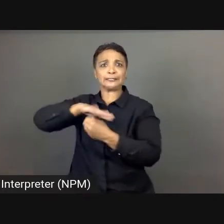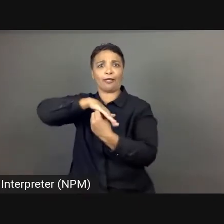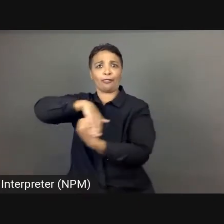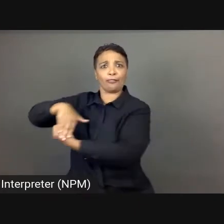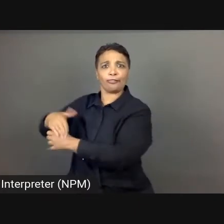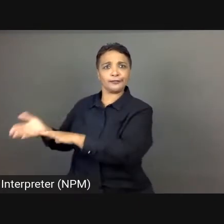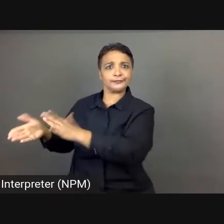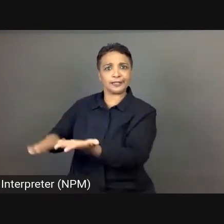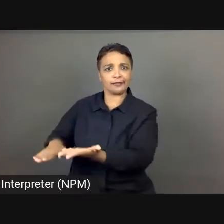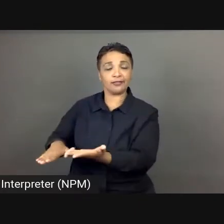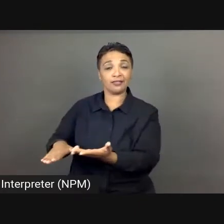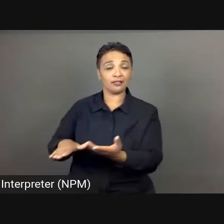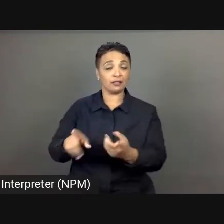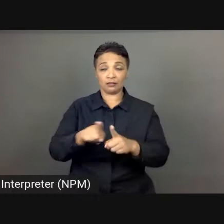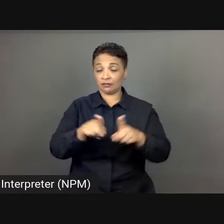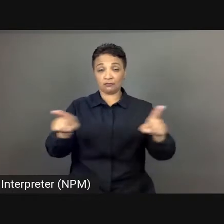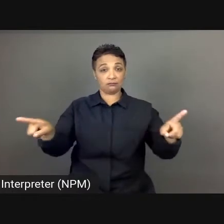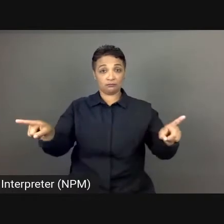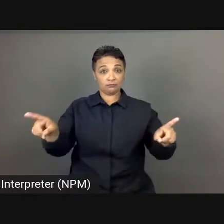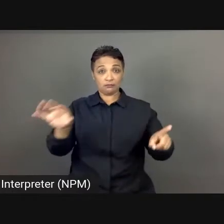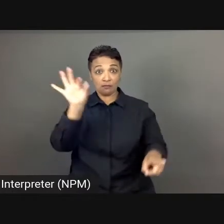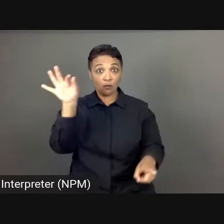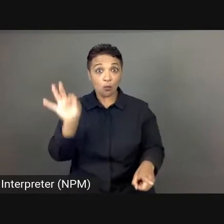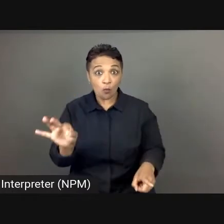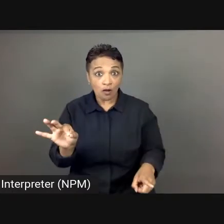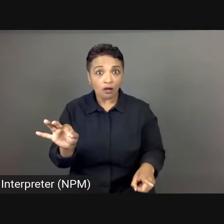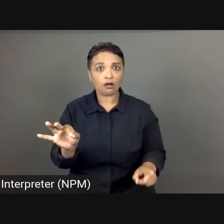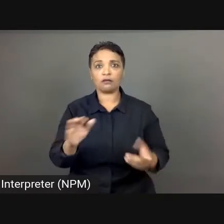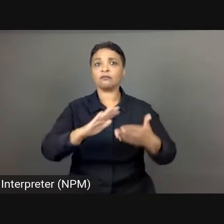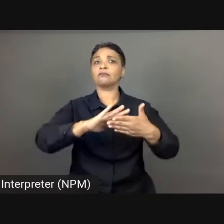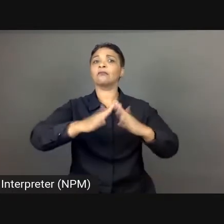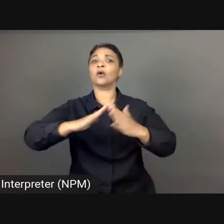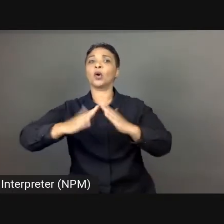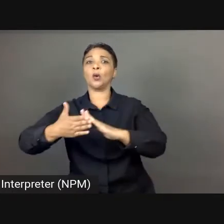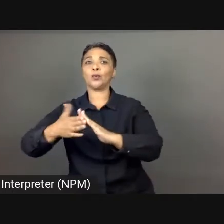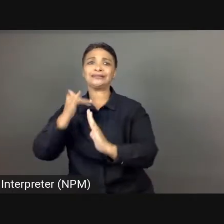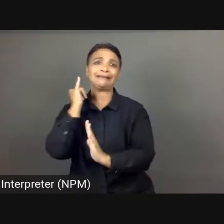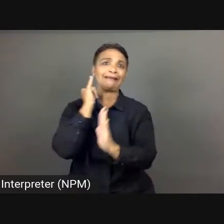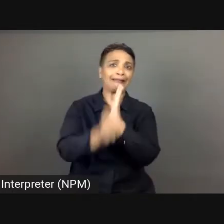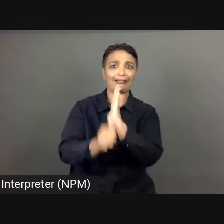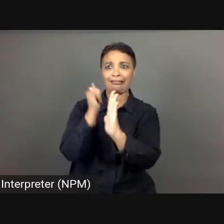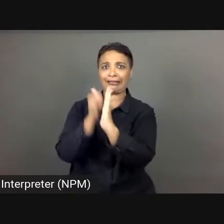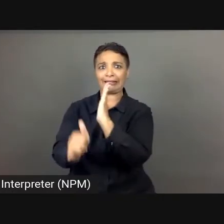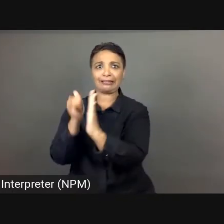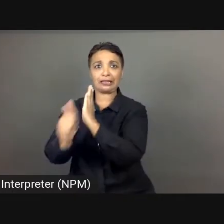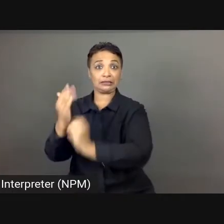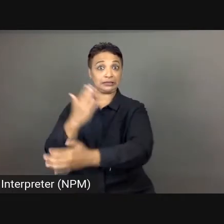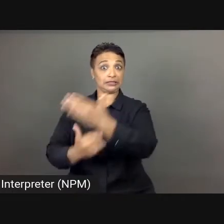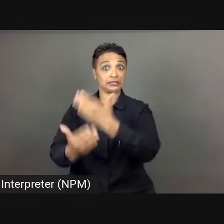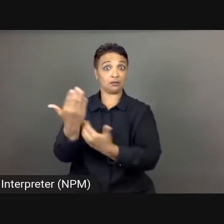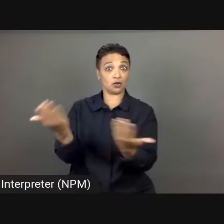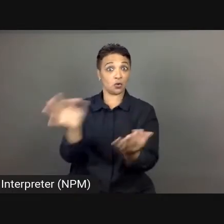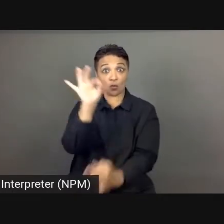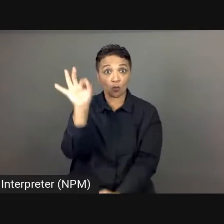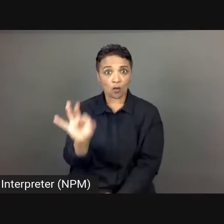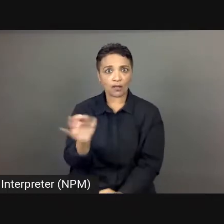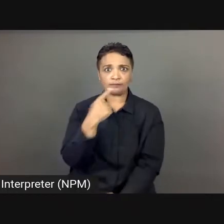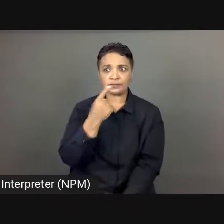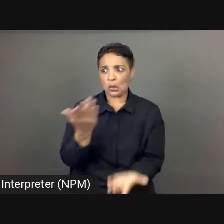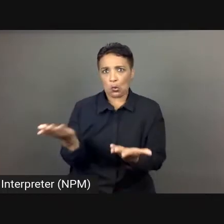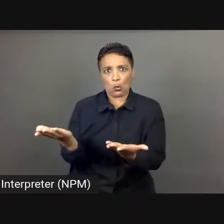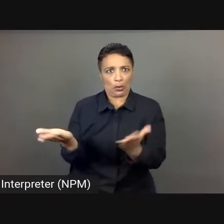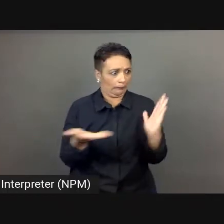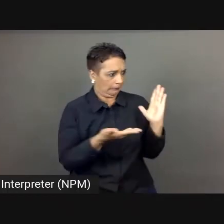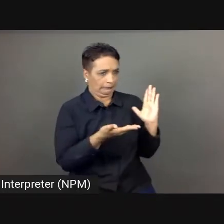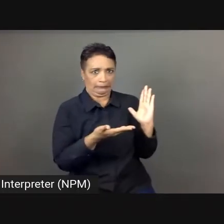right for life, because some communities have been killing persons with disability who have severe disability, because it is a shame that they will bring